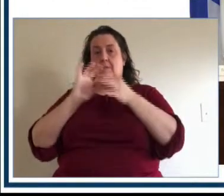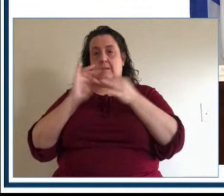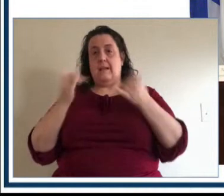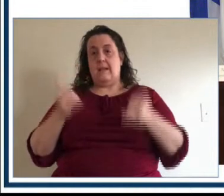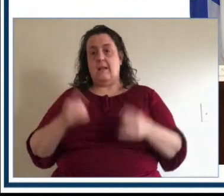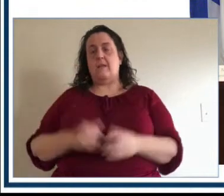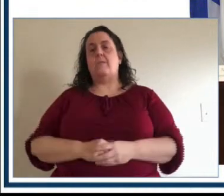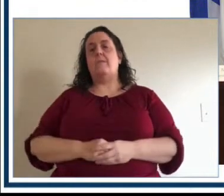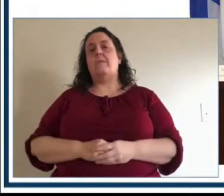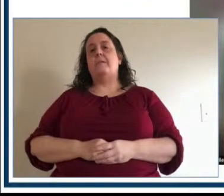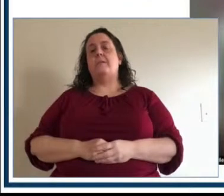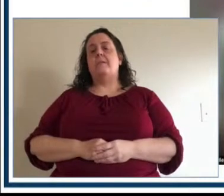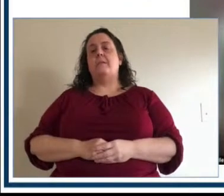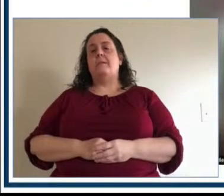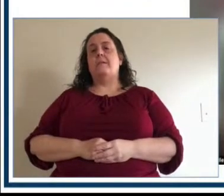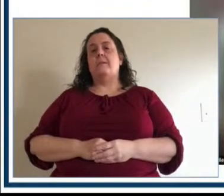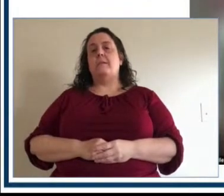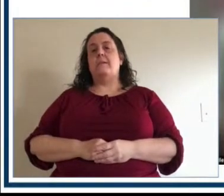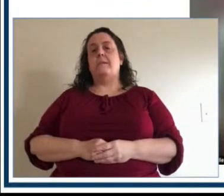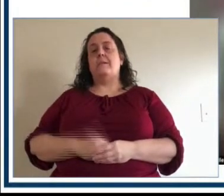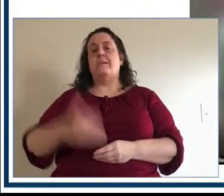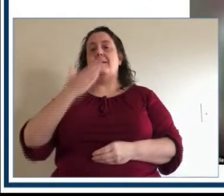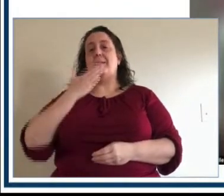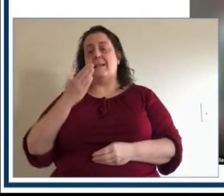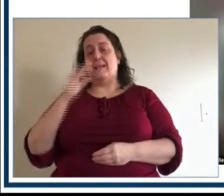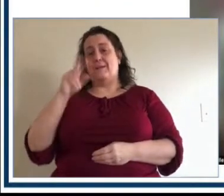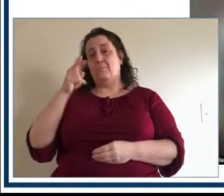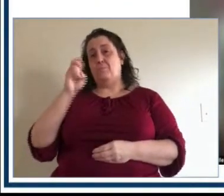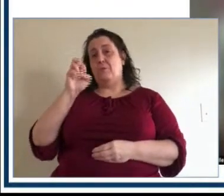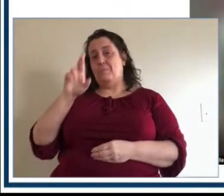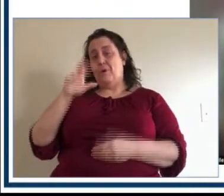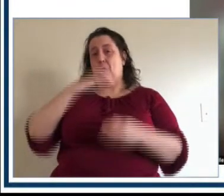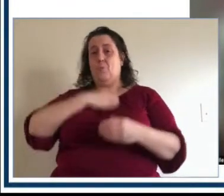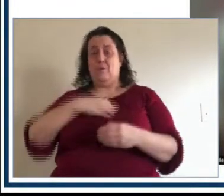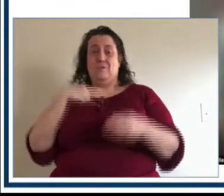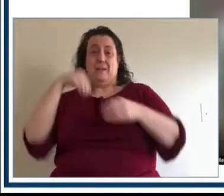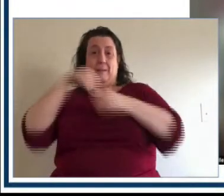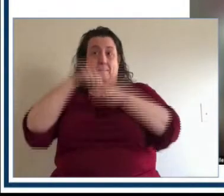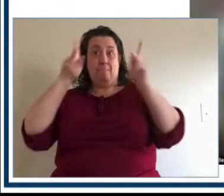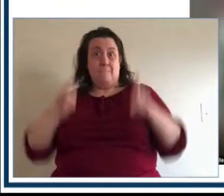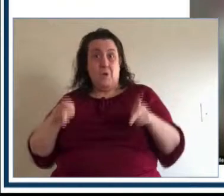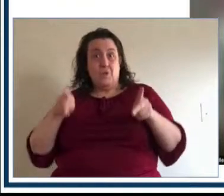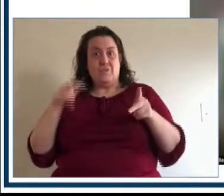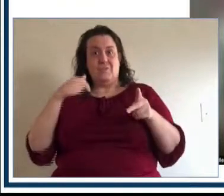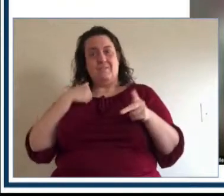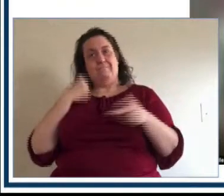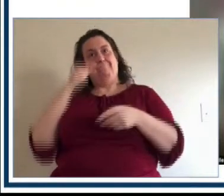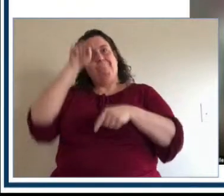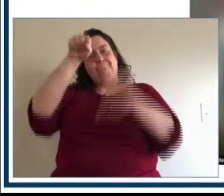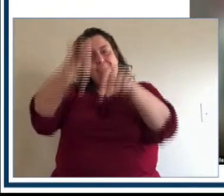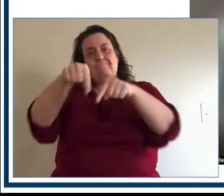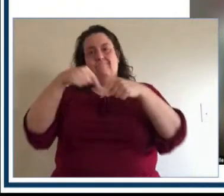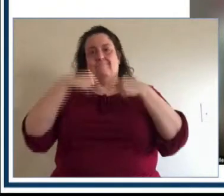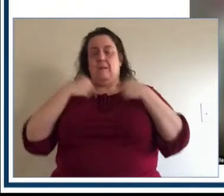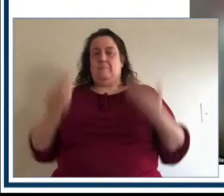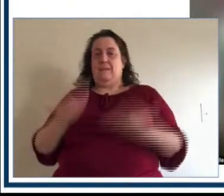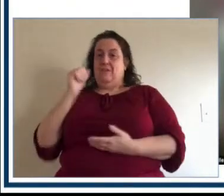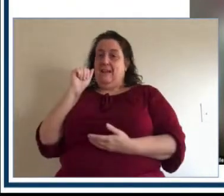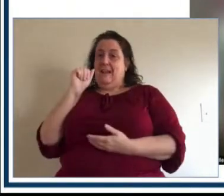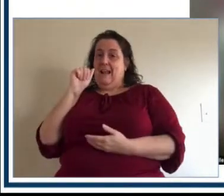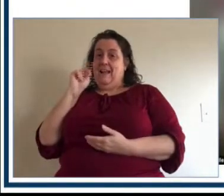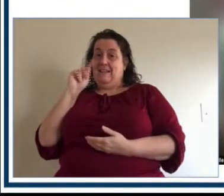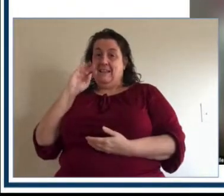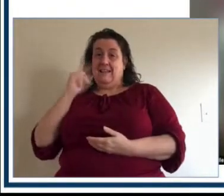Thank you, Premier. I wish I could be there with you in person. I'm here in Antigonish. It's important to me to be here while we deal with this